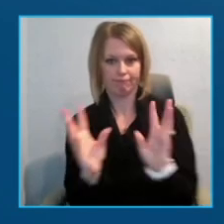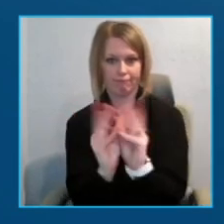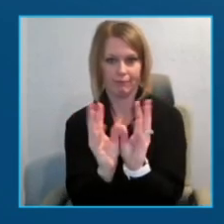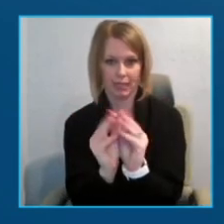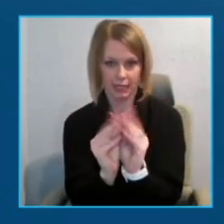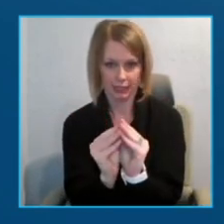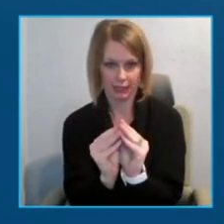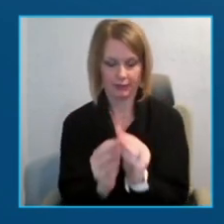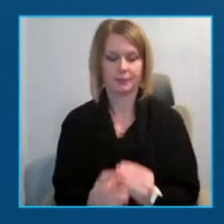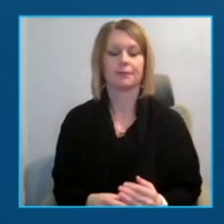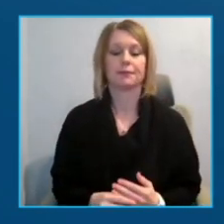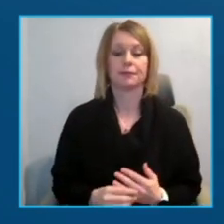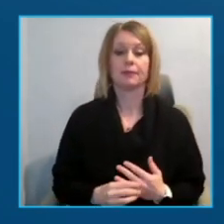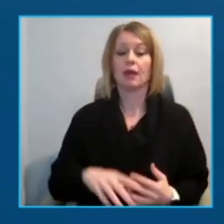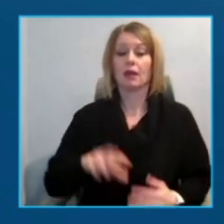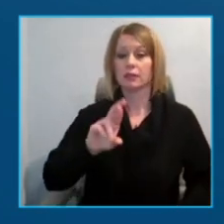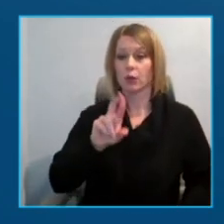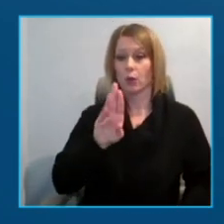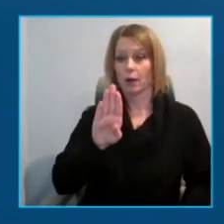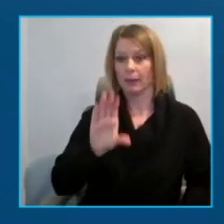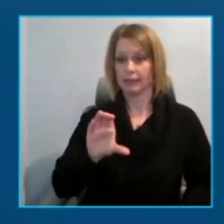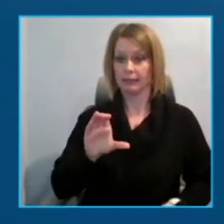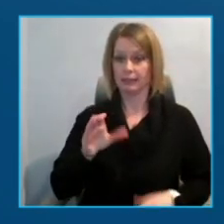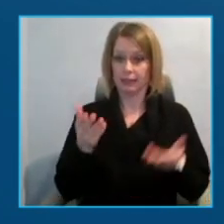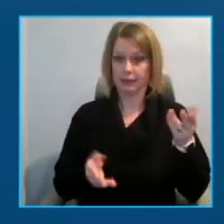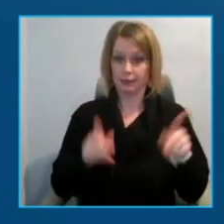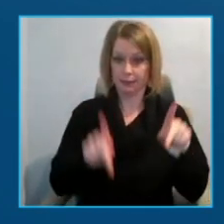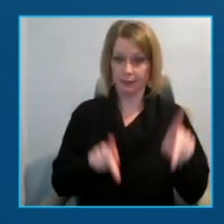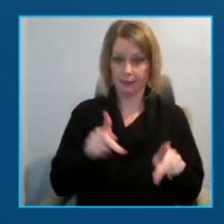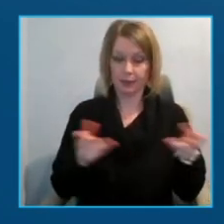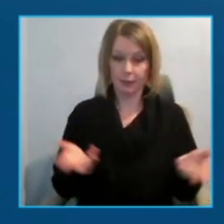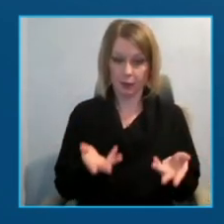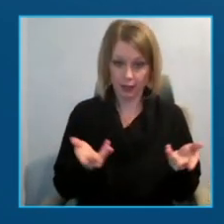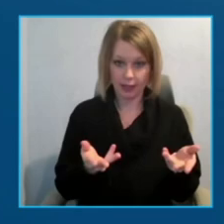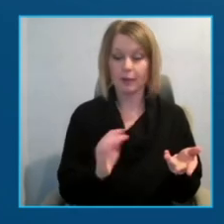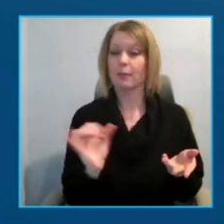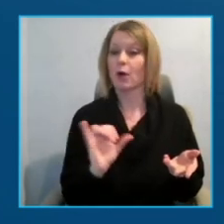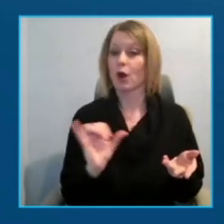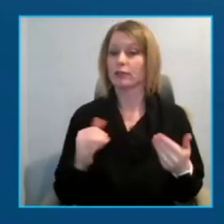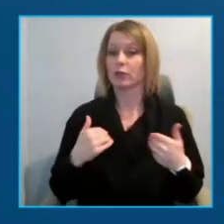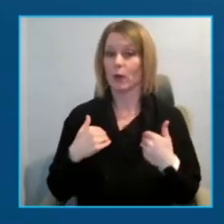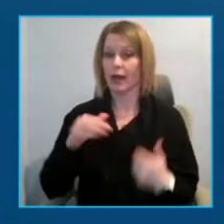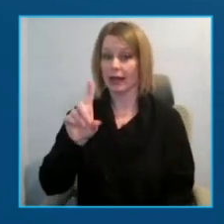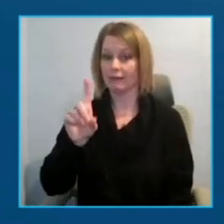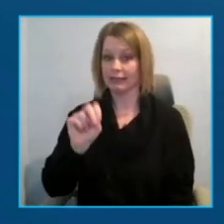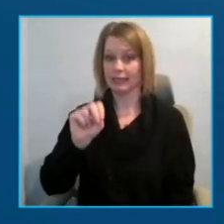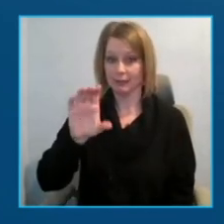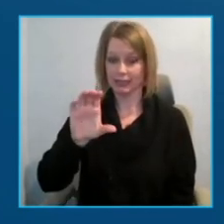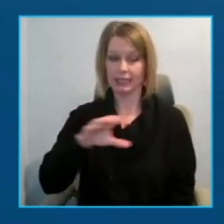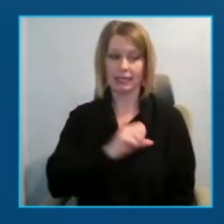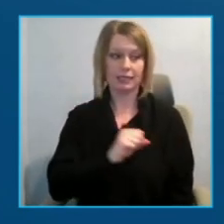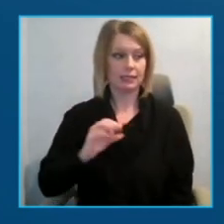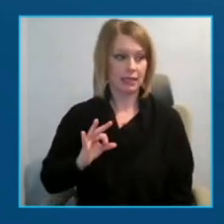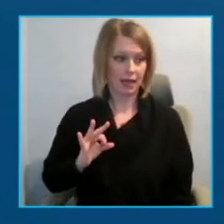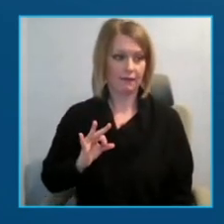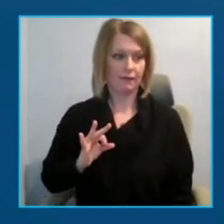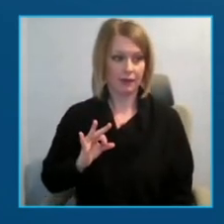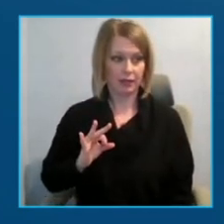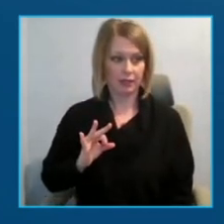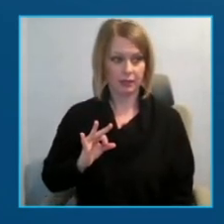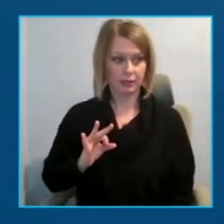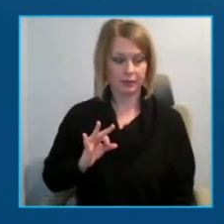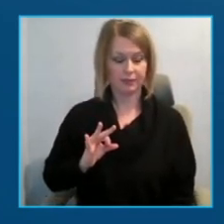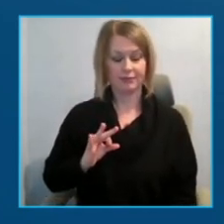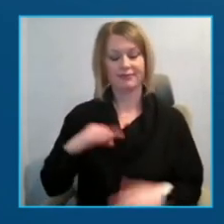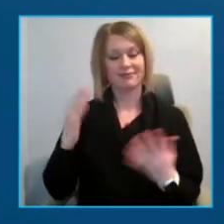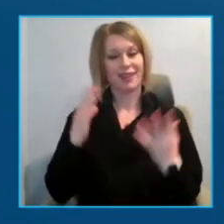the RBC members on the line, we are also joined by DNC staff, our lovely